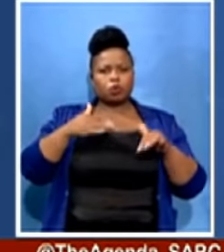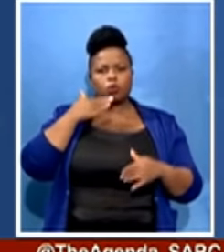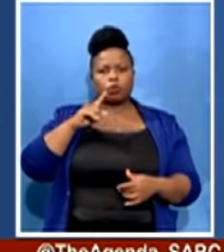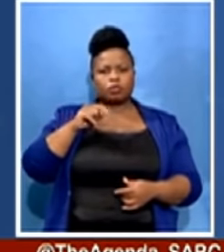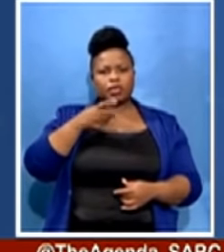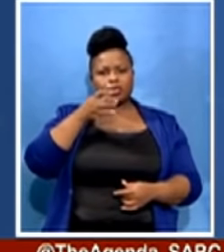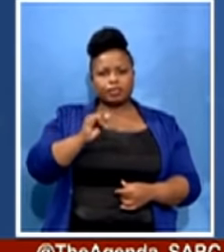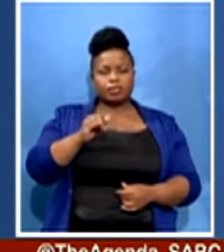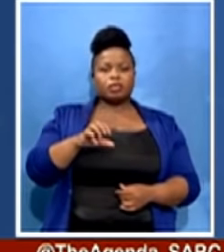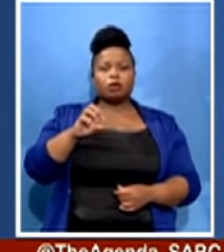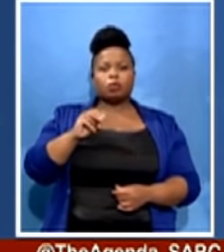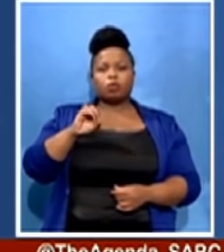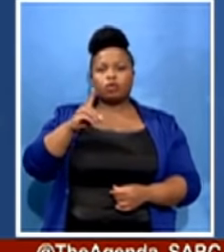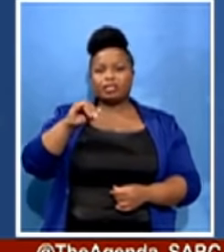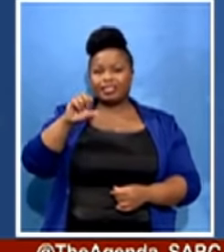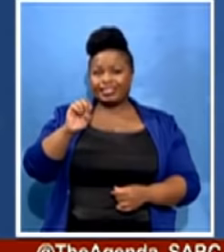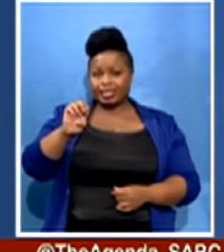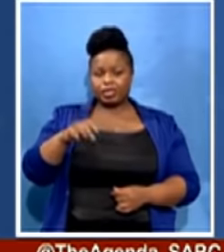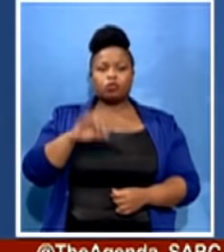10 o'clock.